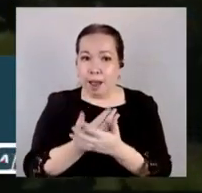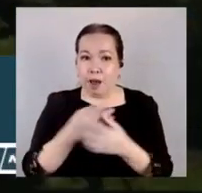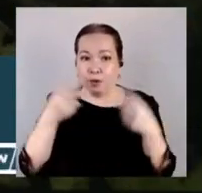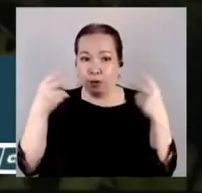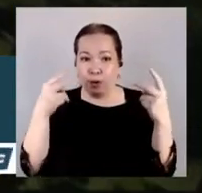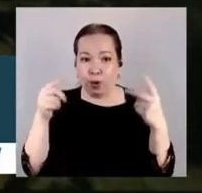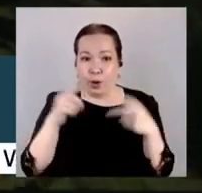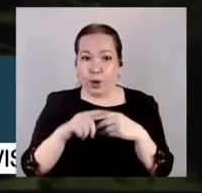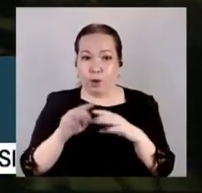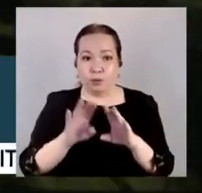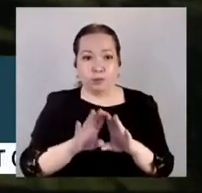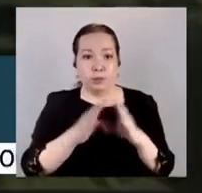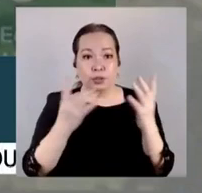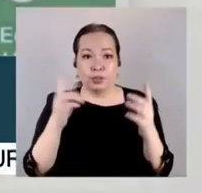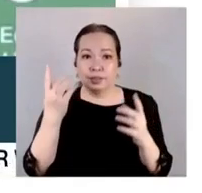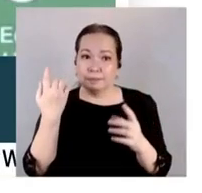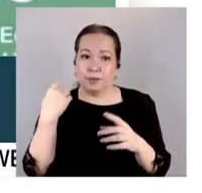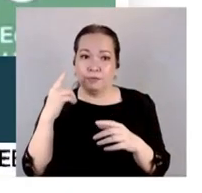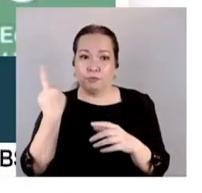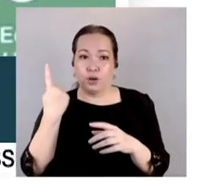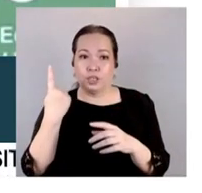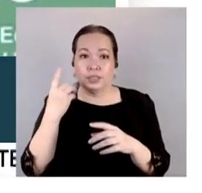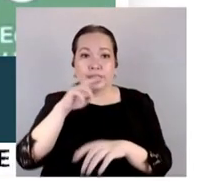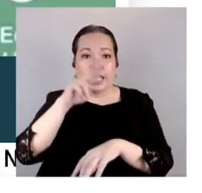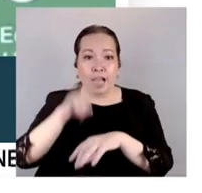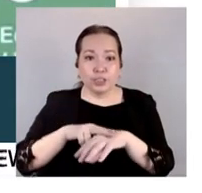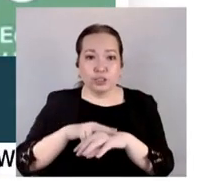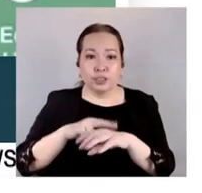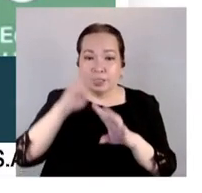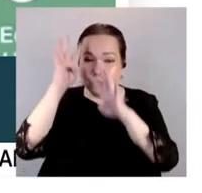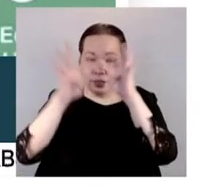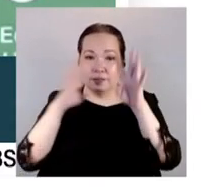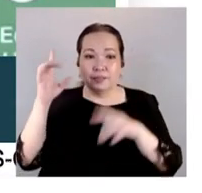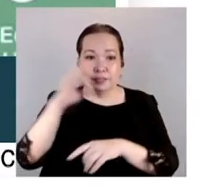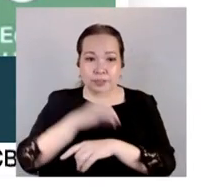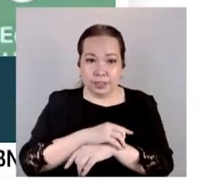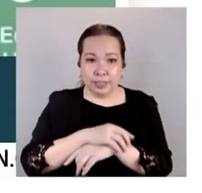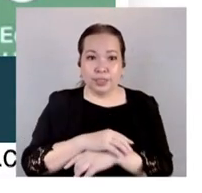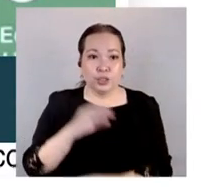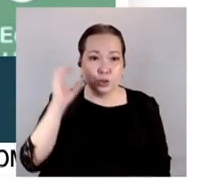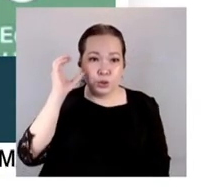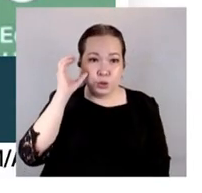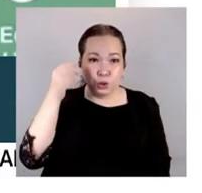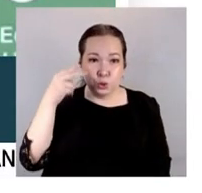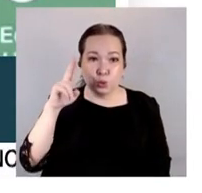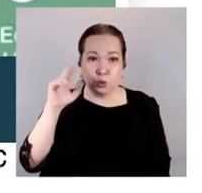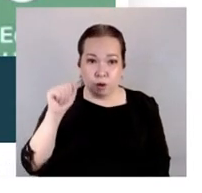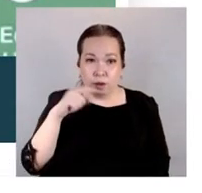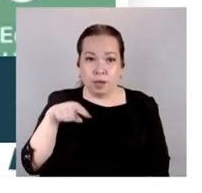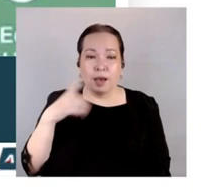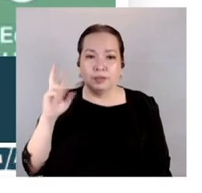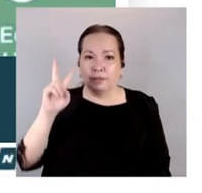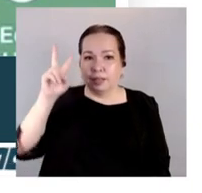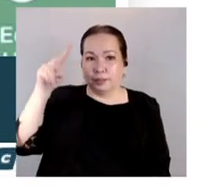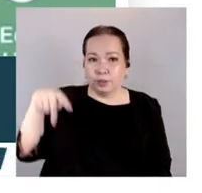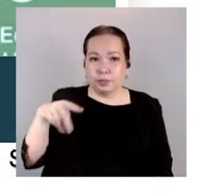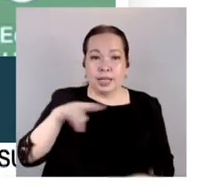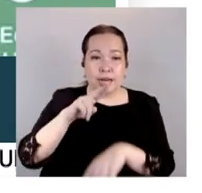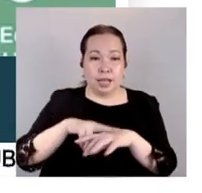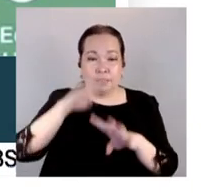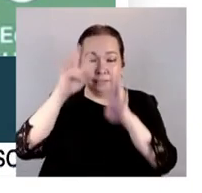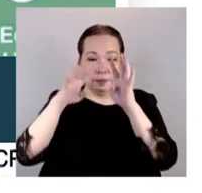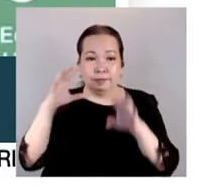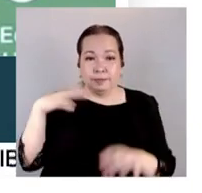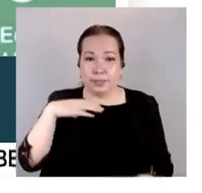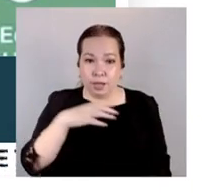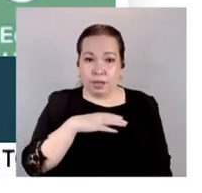first National Innovation Day. Chua, who sits as the vice chairman of the National Innovation Council, says priority areas